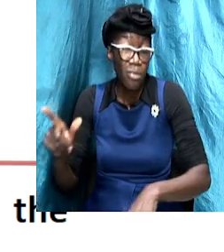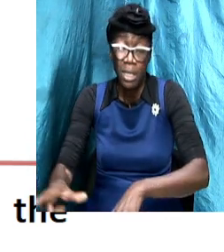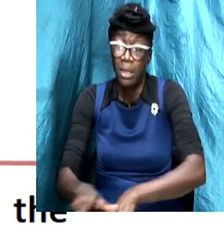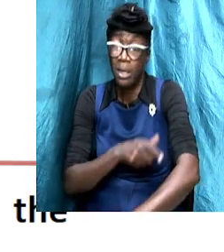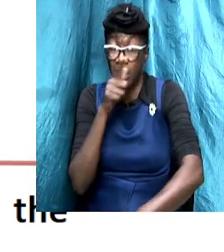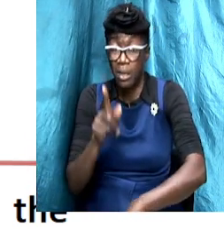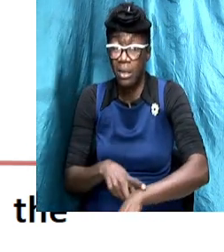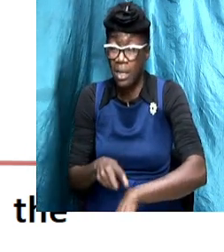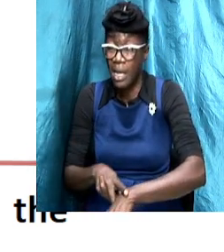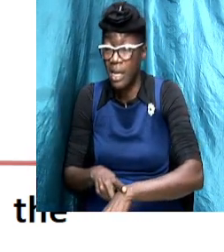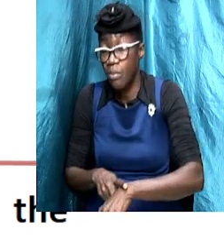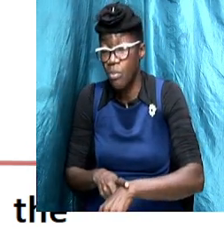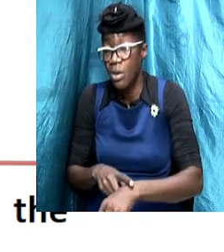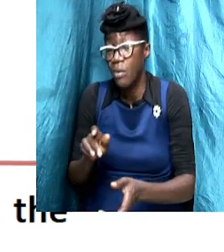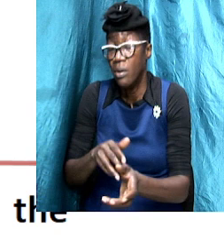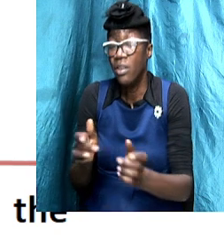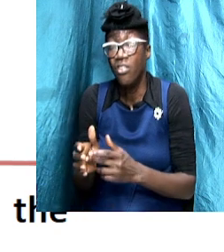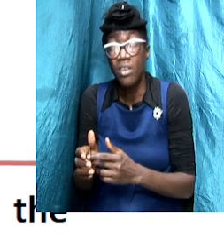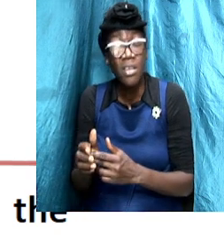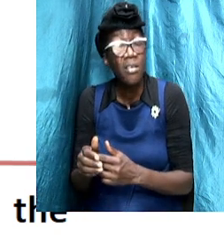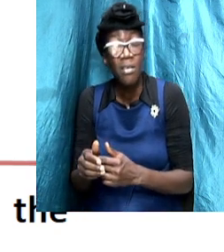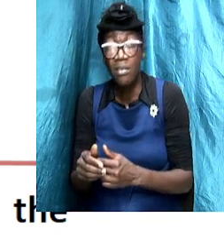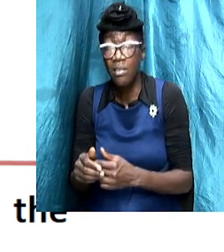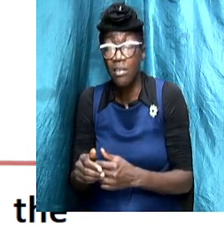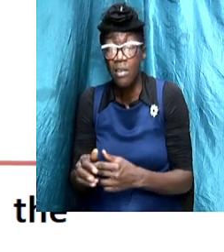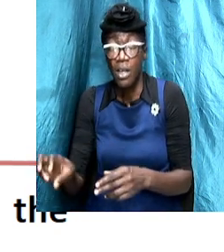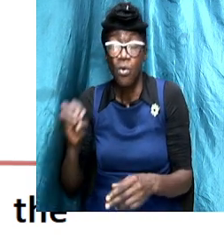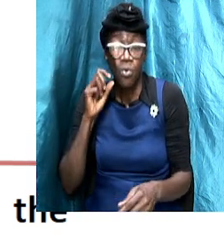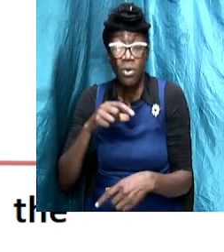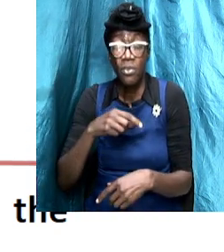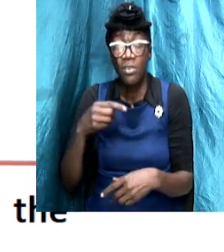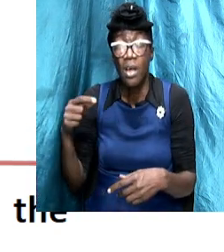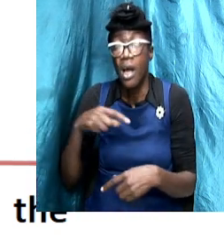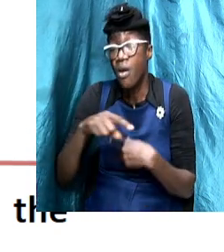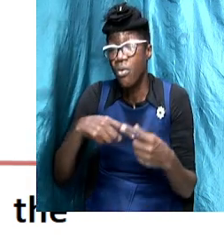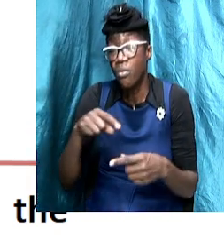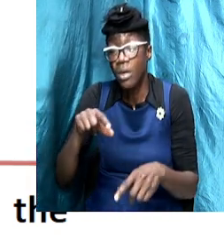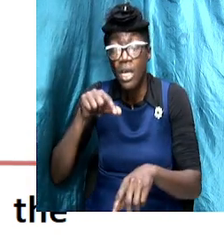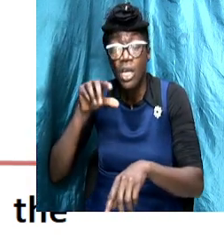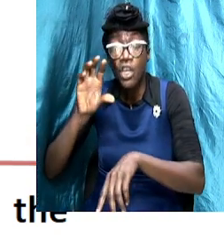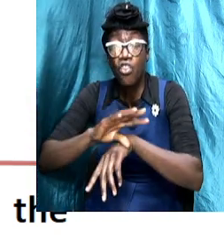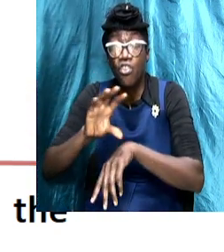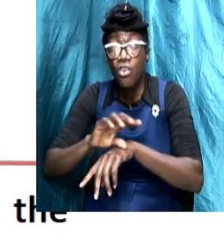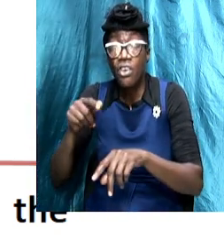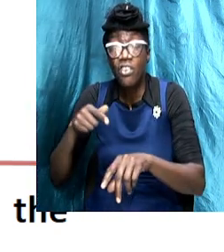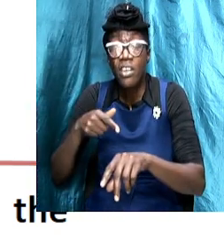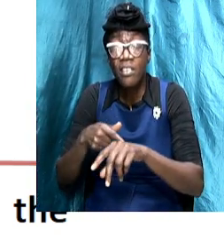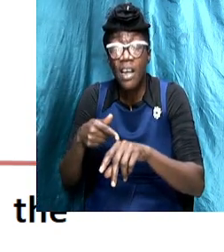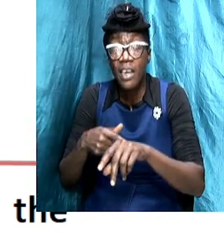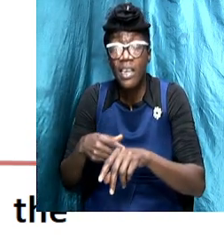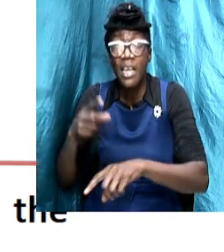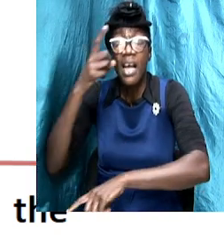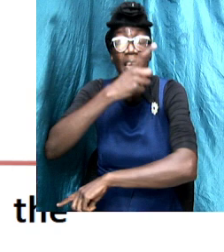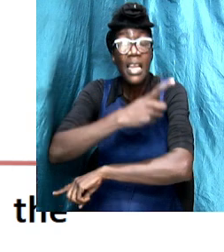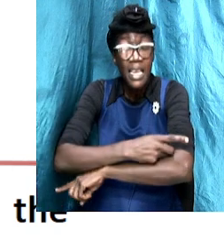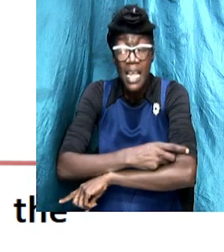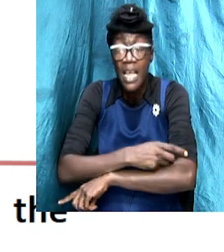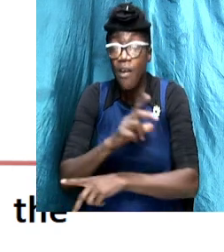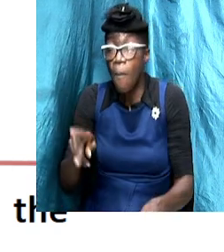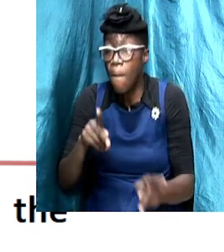started while Jesus was around. Mm-mm. The church started on the day of Pentecost. The church started with them getting the Holy